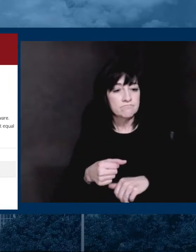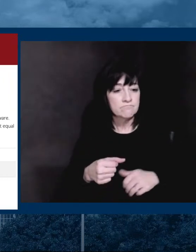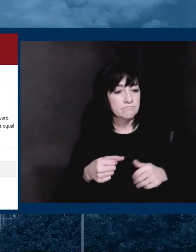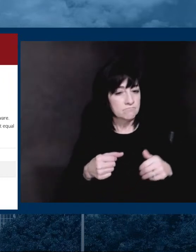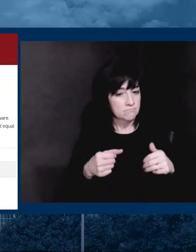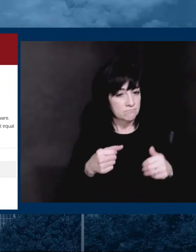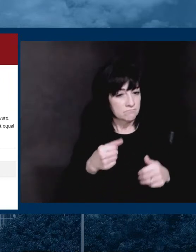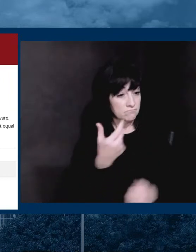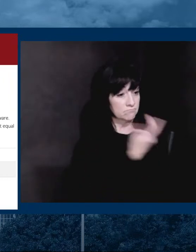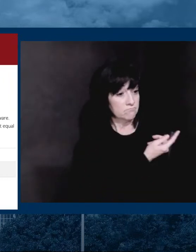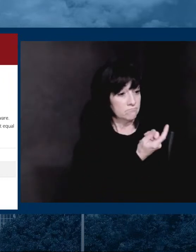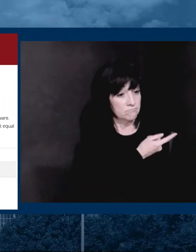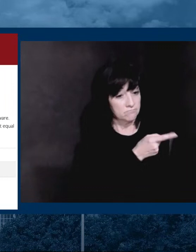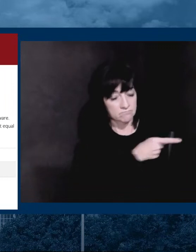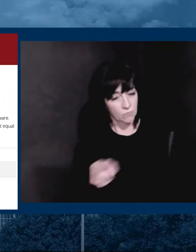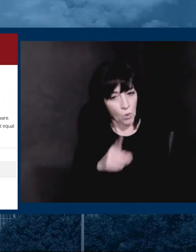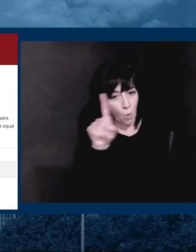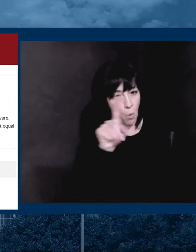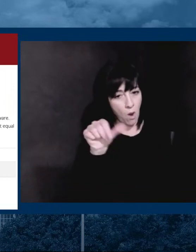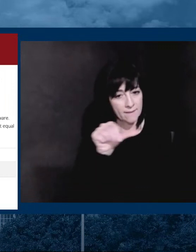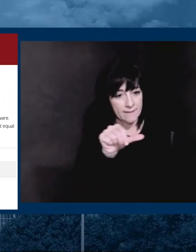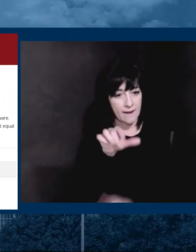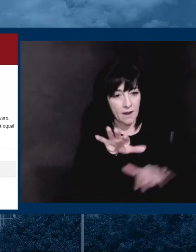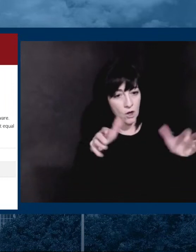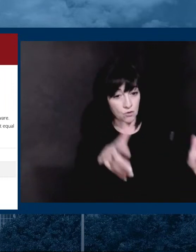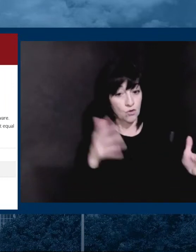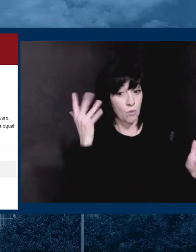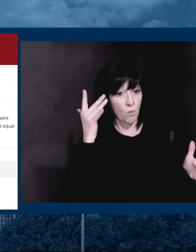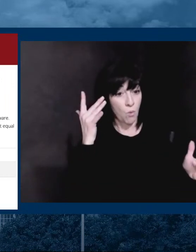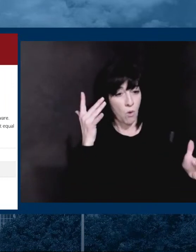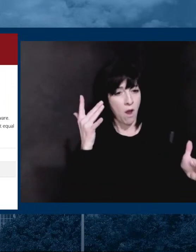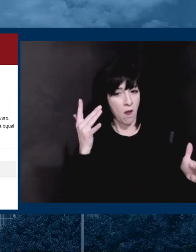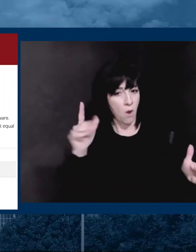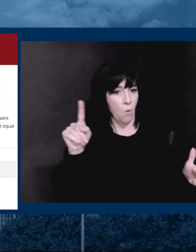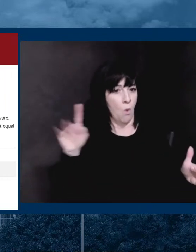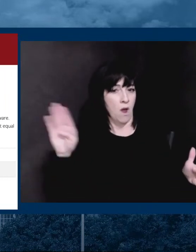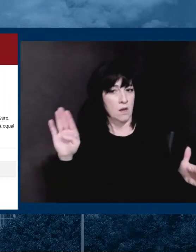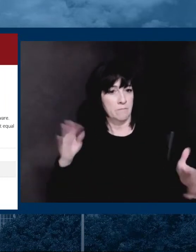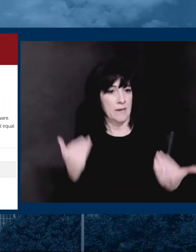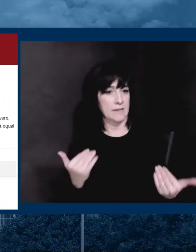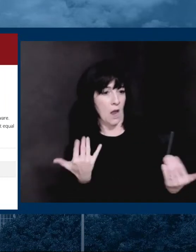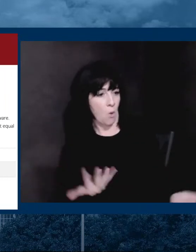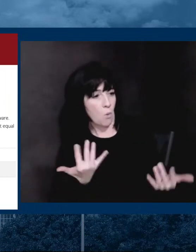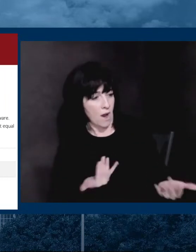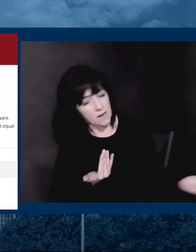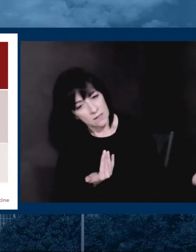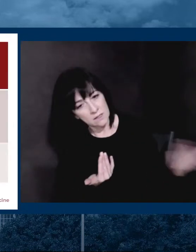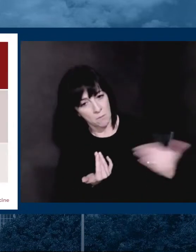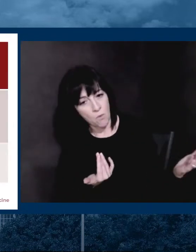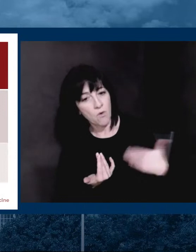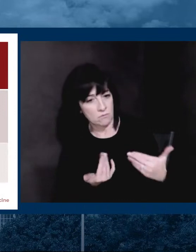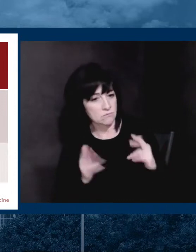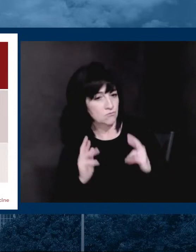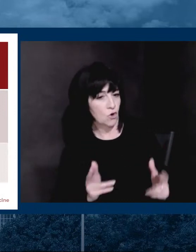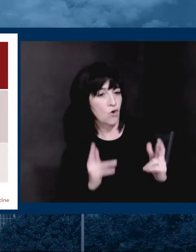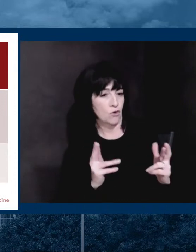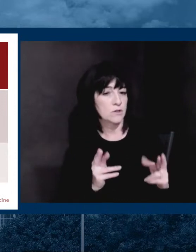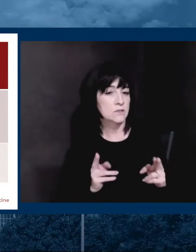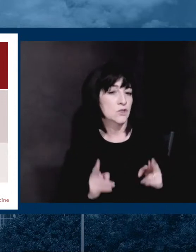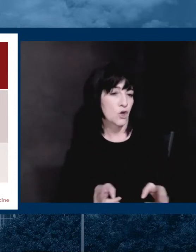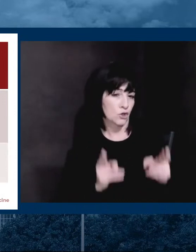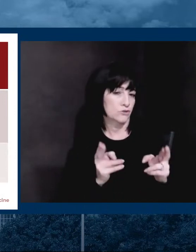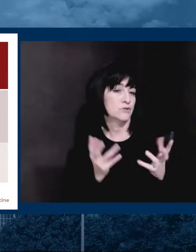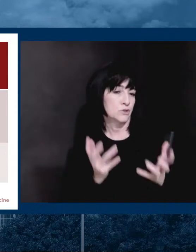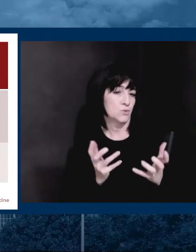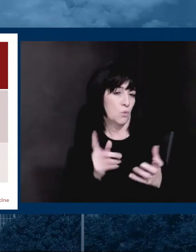because we're all eager to move on to 1B. So let's move on to the next slide, where I just wanted to